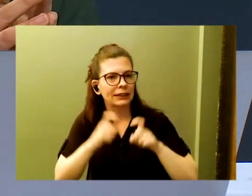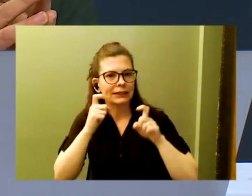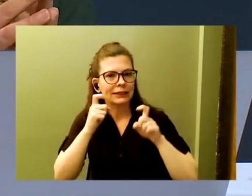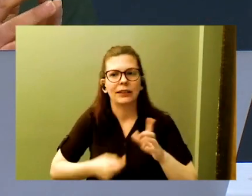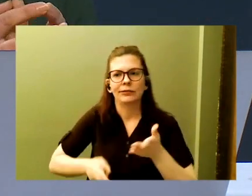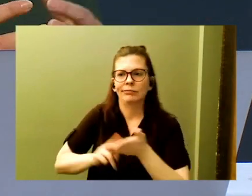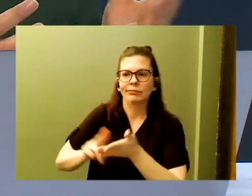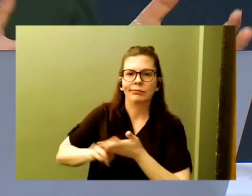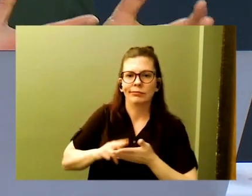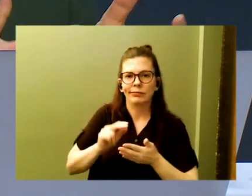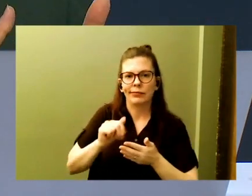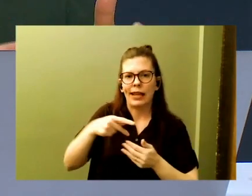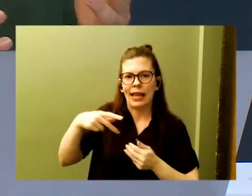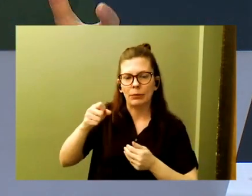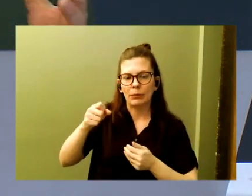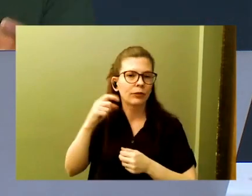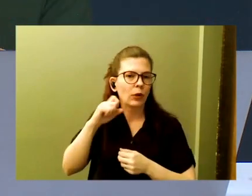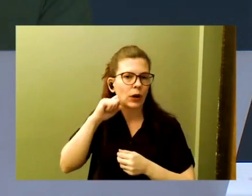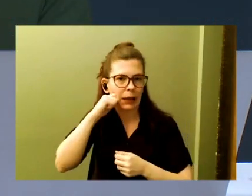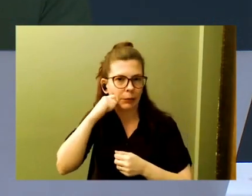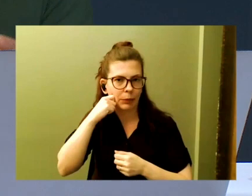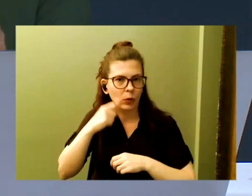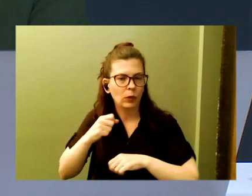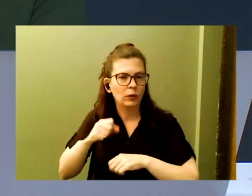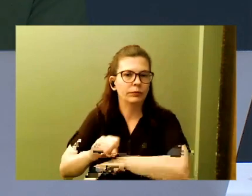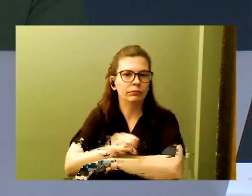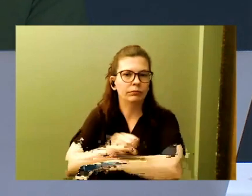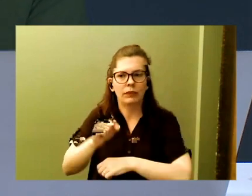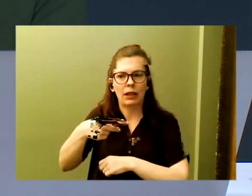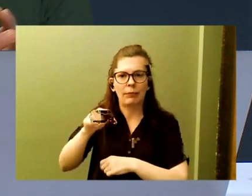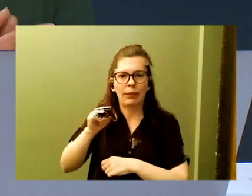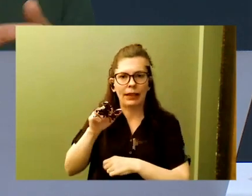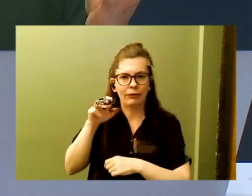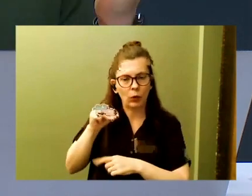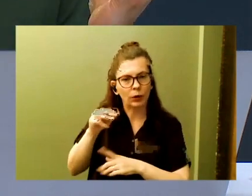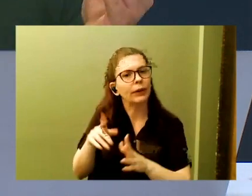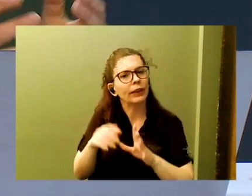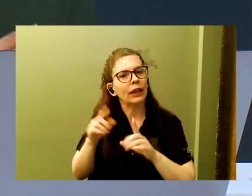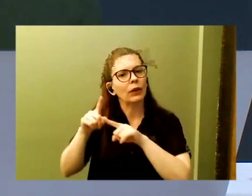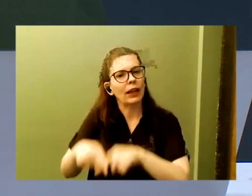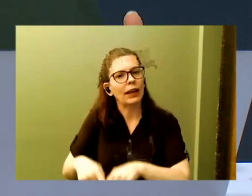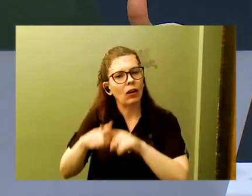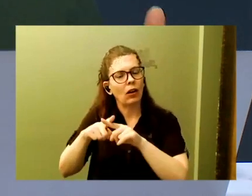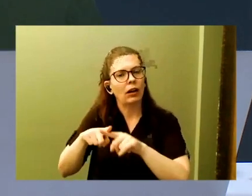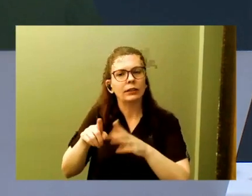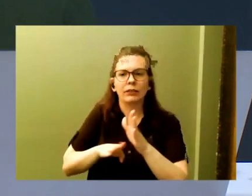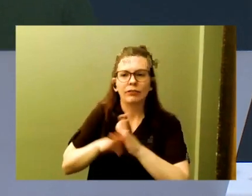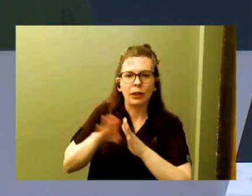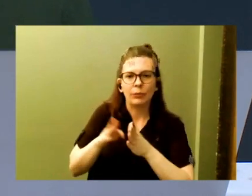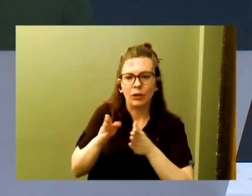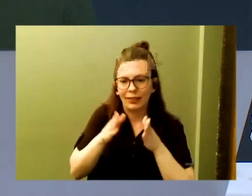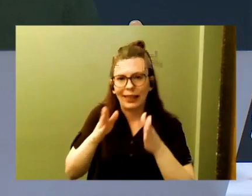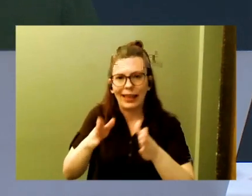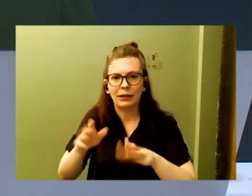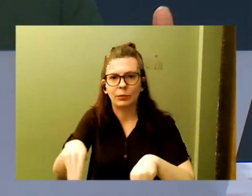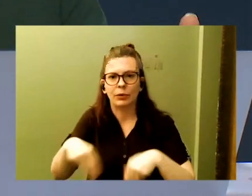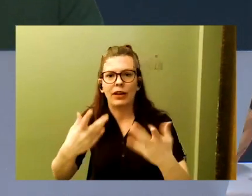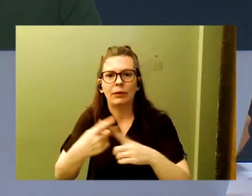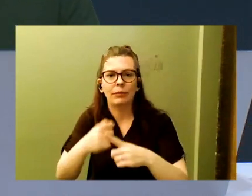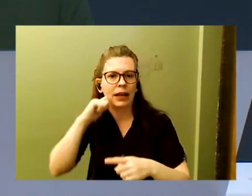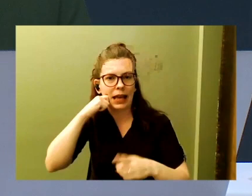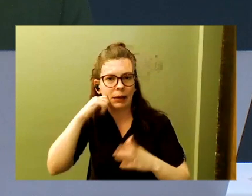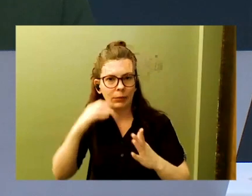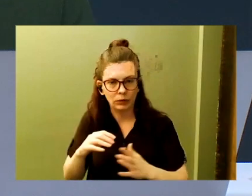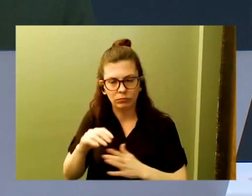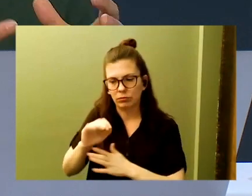Apple platforms, they rely on developer tooling provided by Apple, such as Xcode. And Xcode is supported